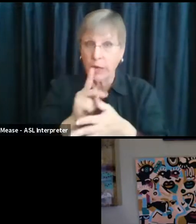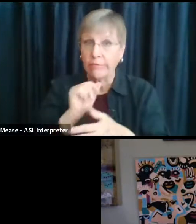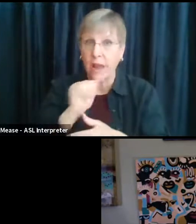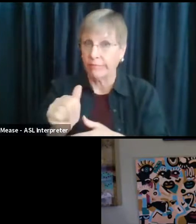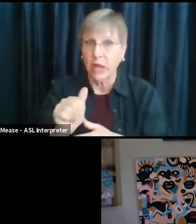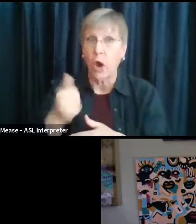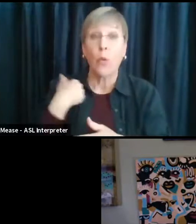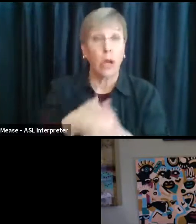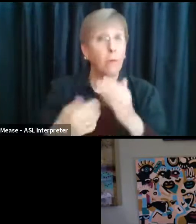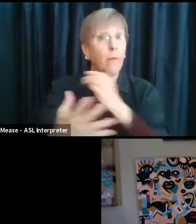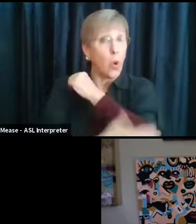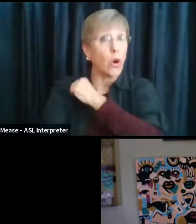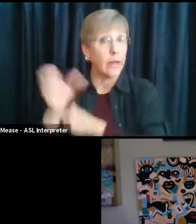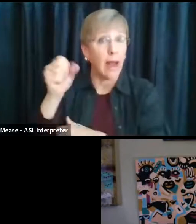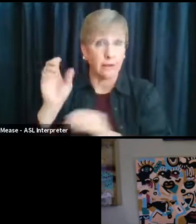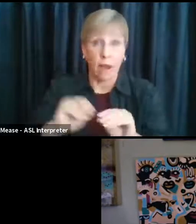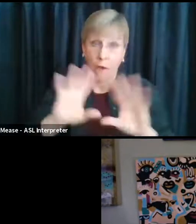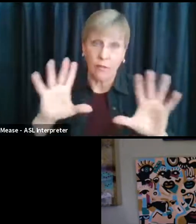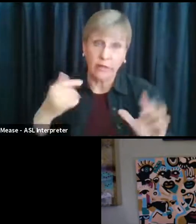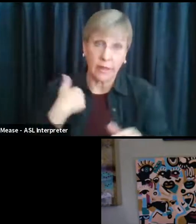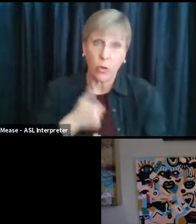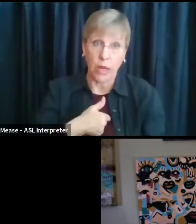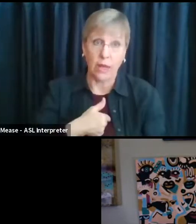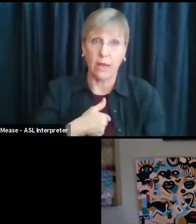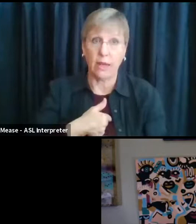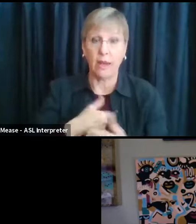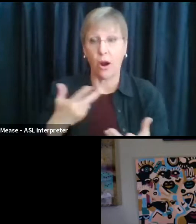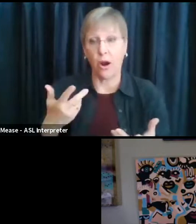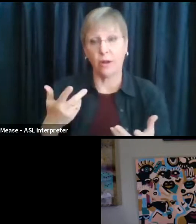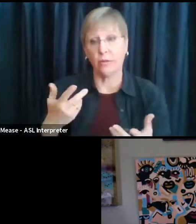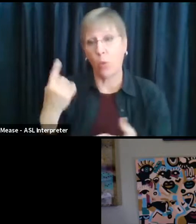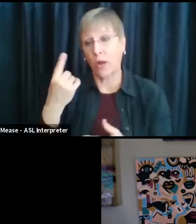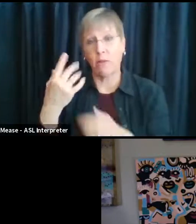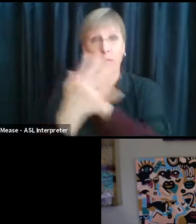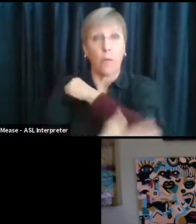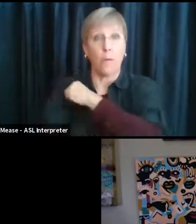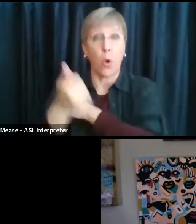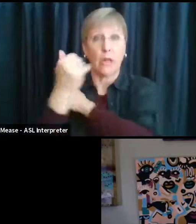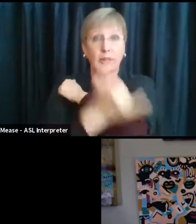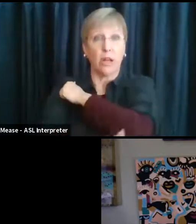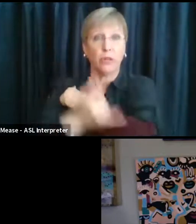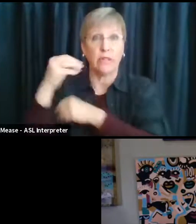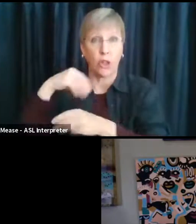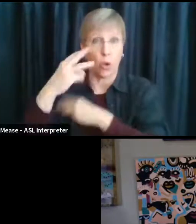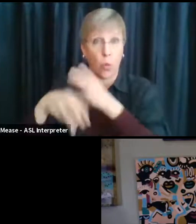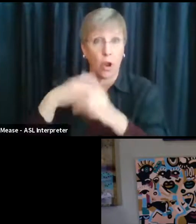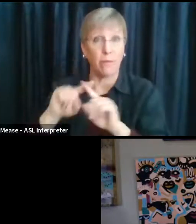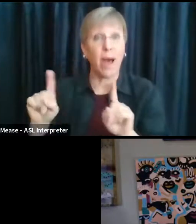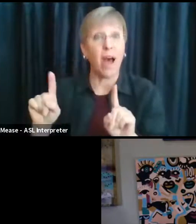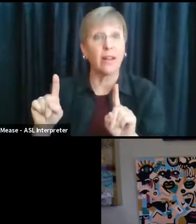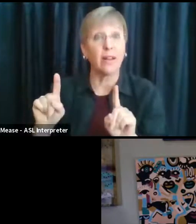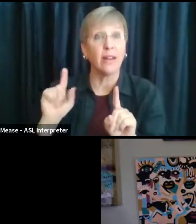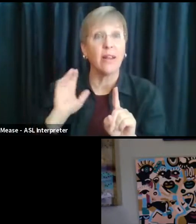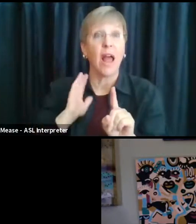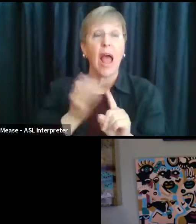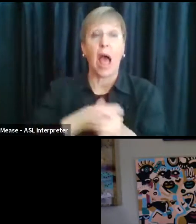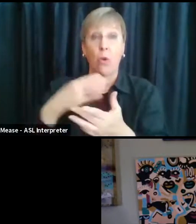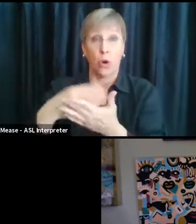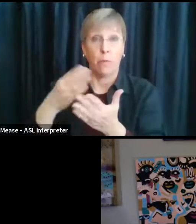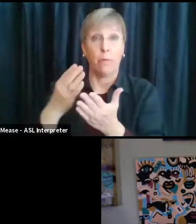are poor, obviously. We're in one of the poorest countries in the world, but our budget